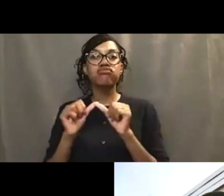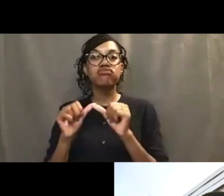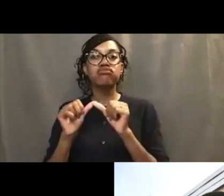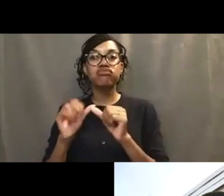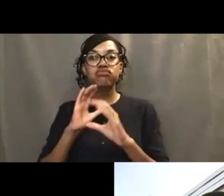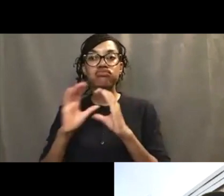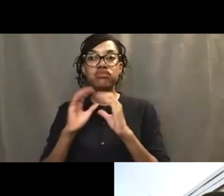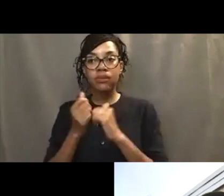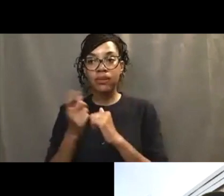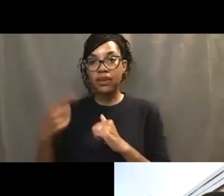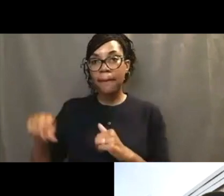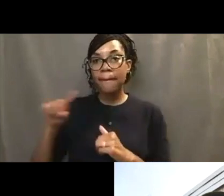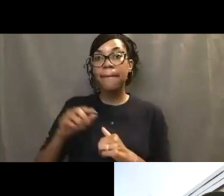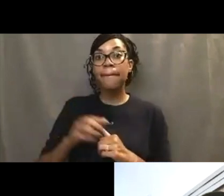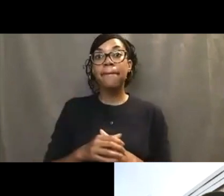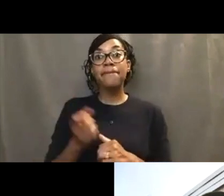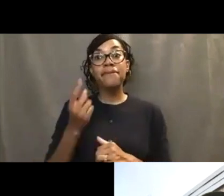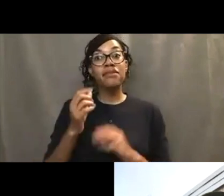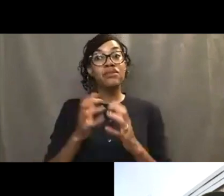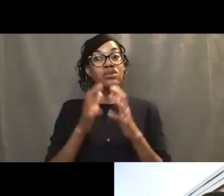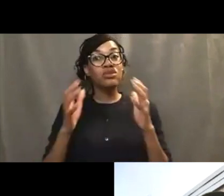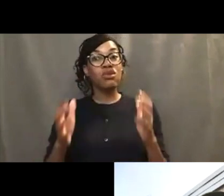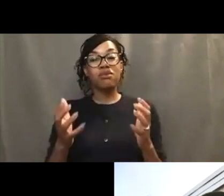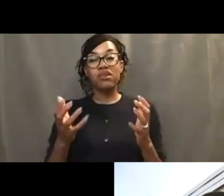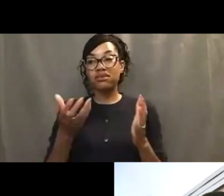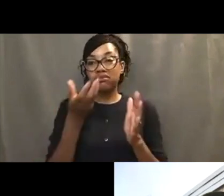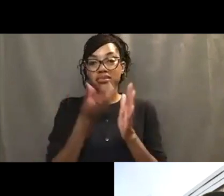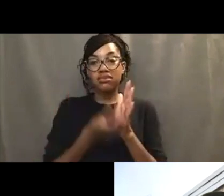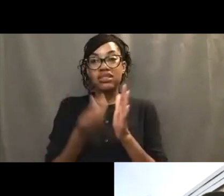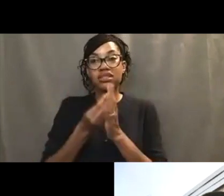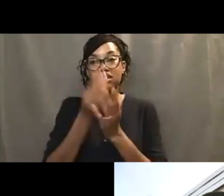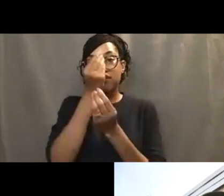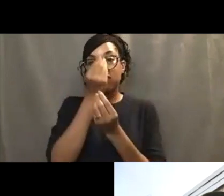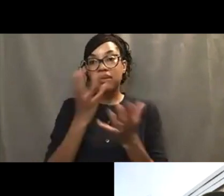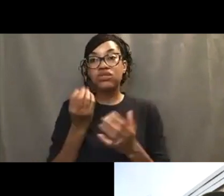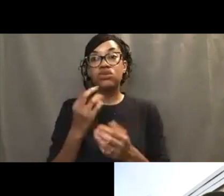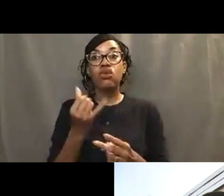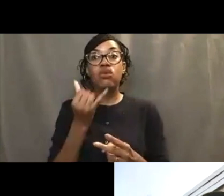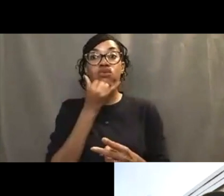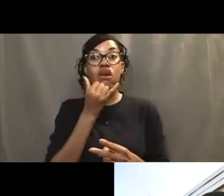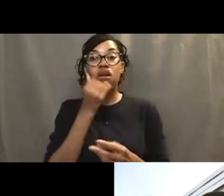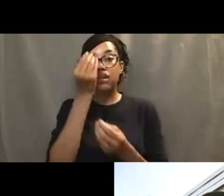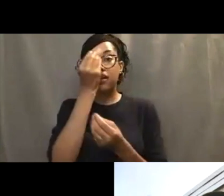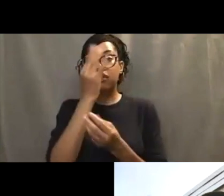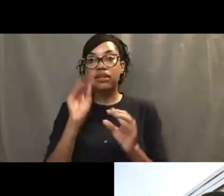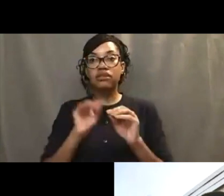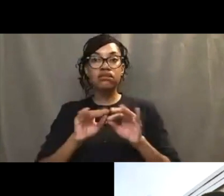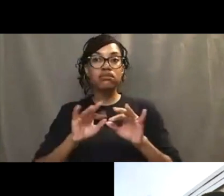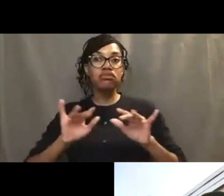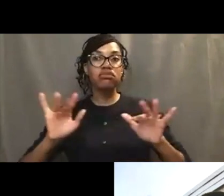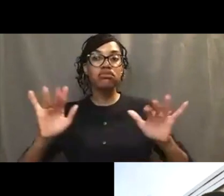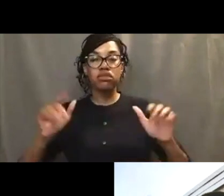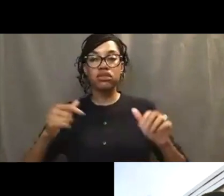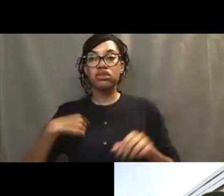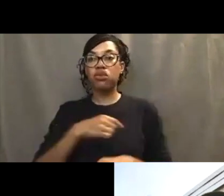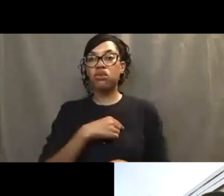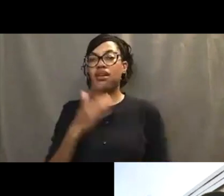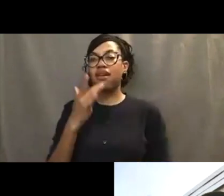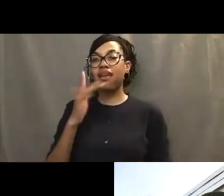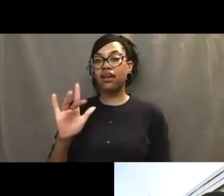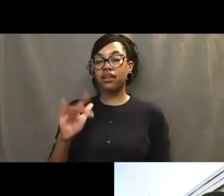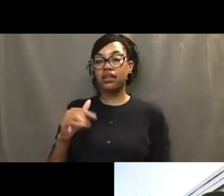much misinformation, and you know, LA's fortunate to have the bargaining table as a process,